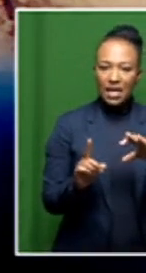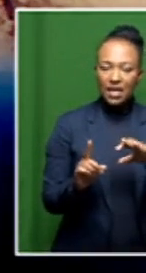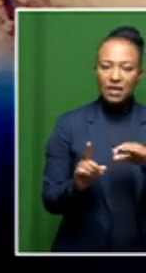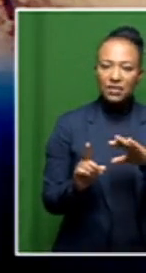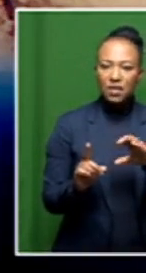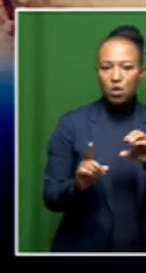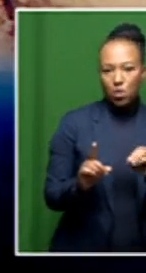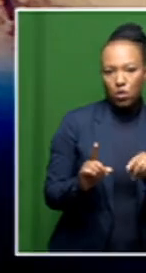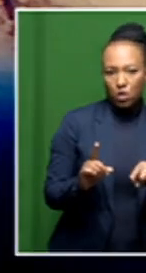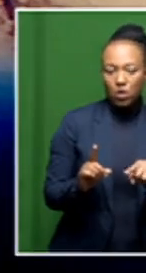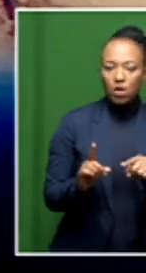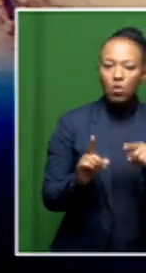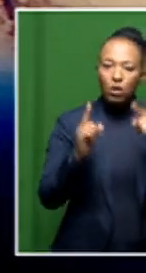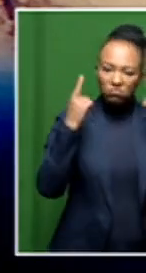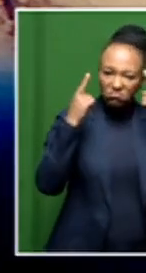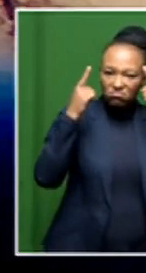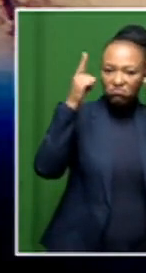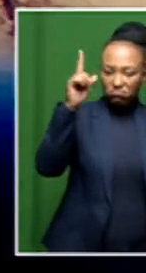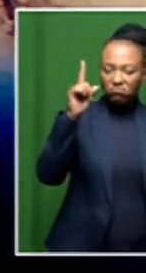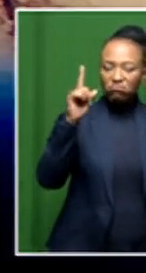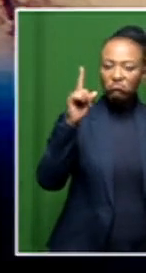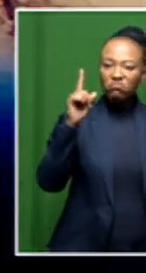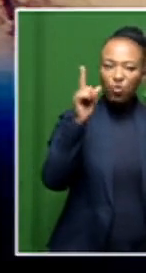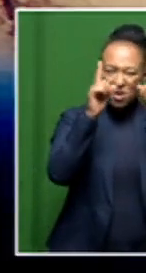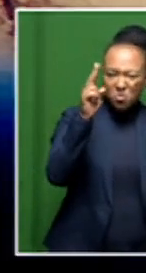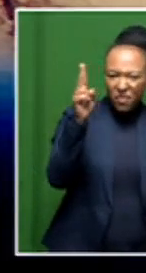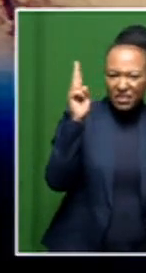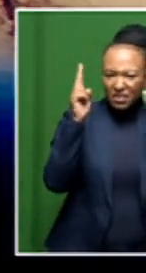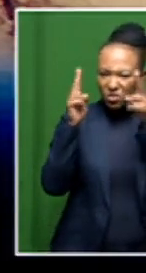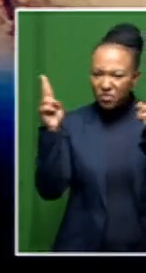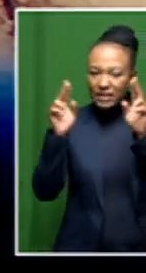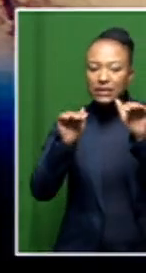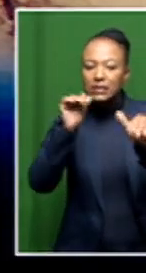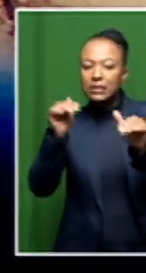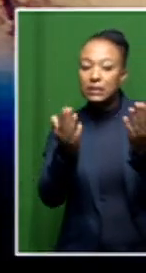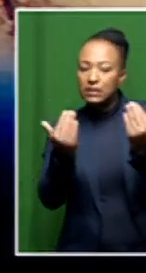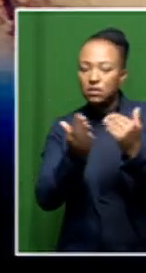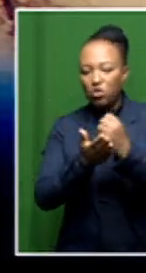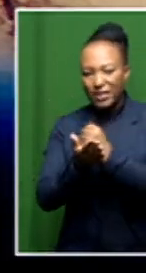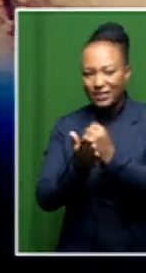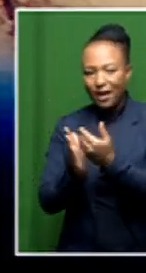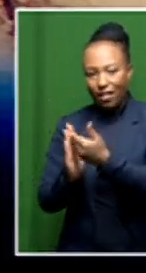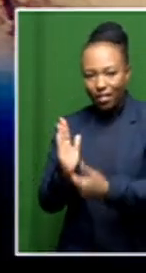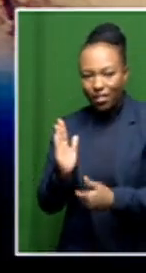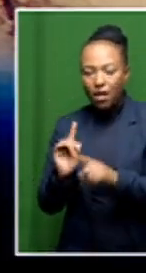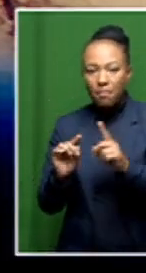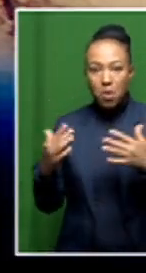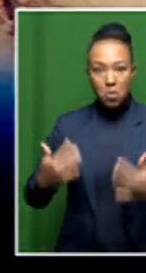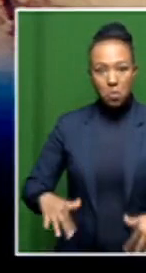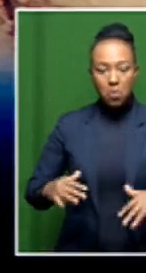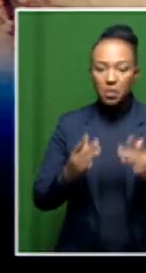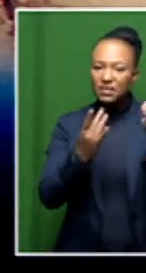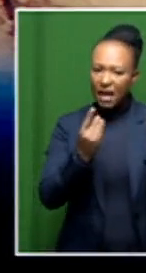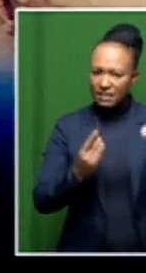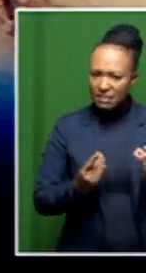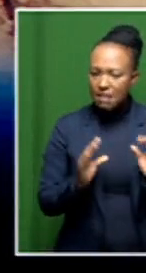be targeting tertiary institutions, trying to get young people to register. And as you heard there, quite a good statistic